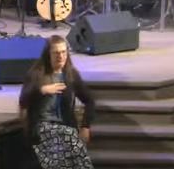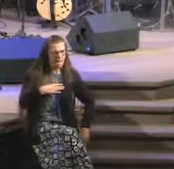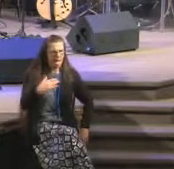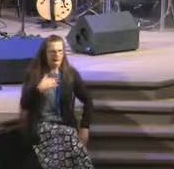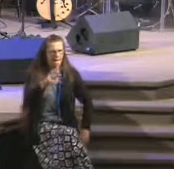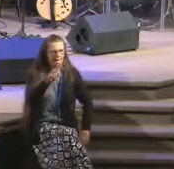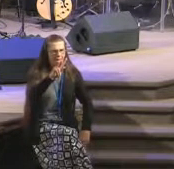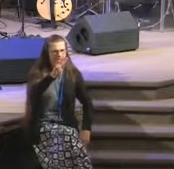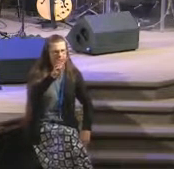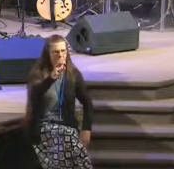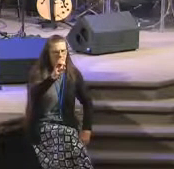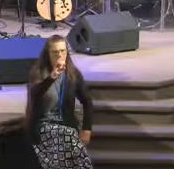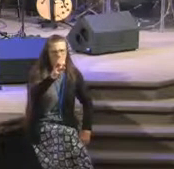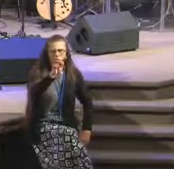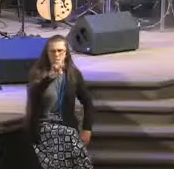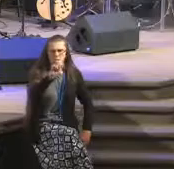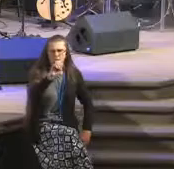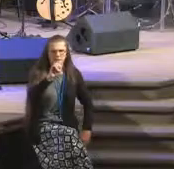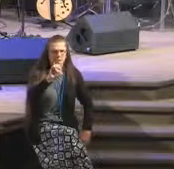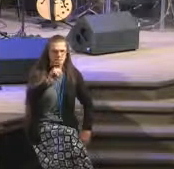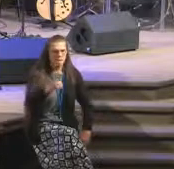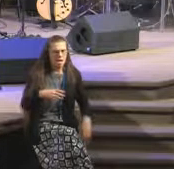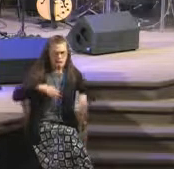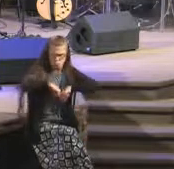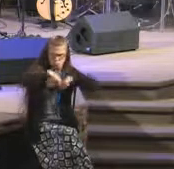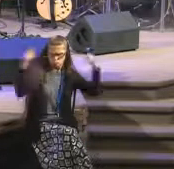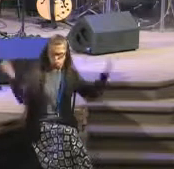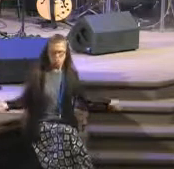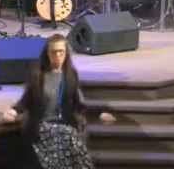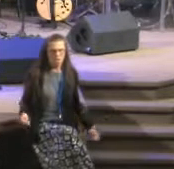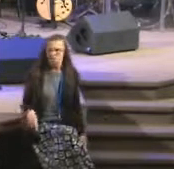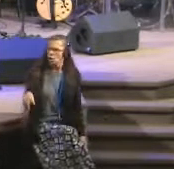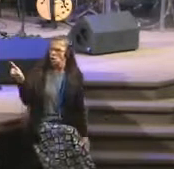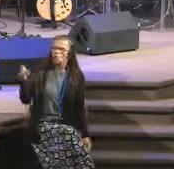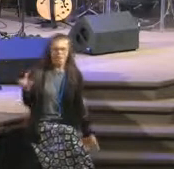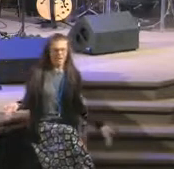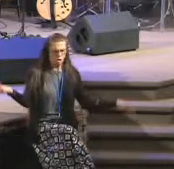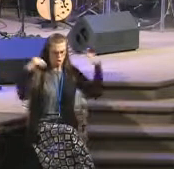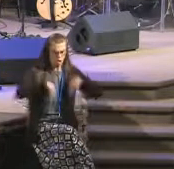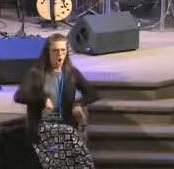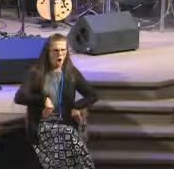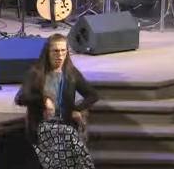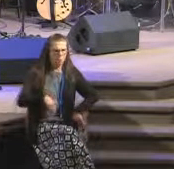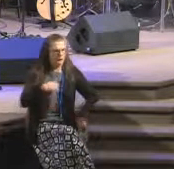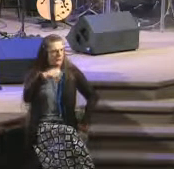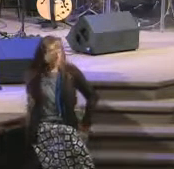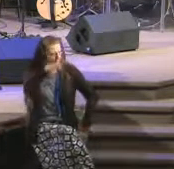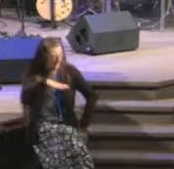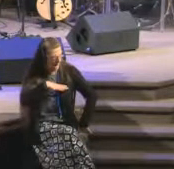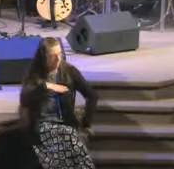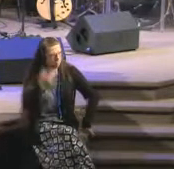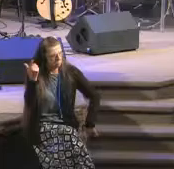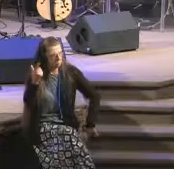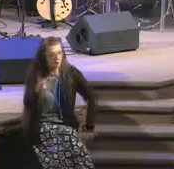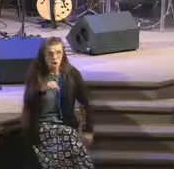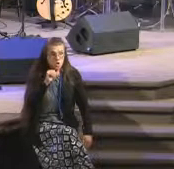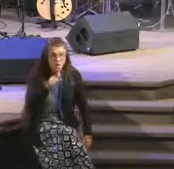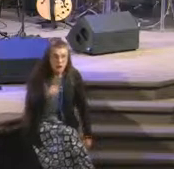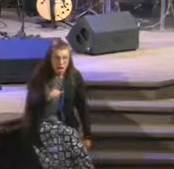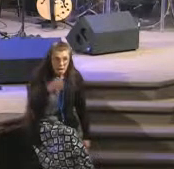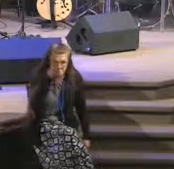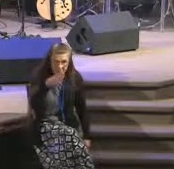my shirt on. No, you need to put that shirt back on. Goodness. I'm a man. You're not a man in the